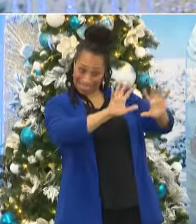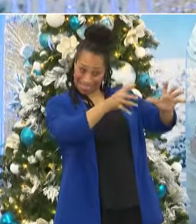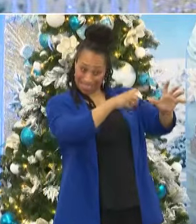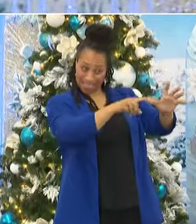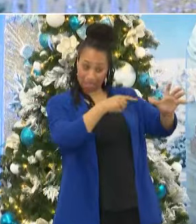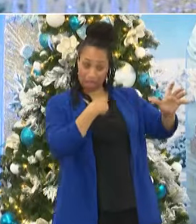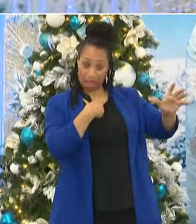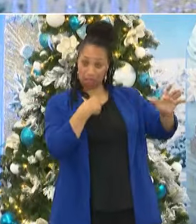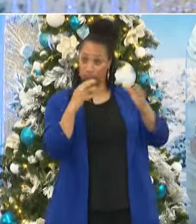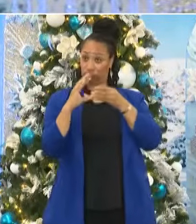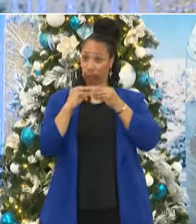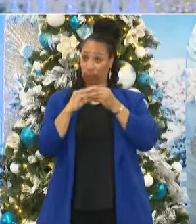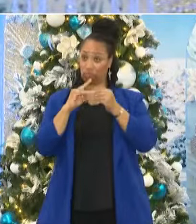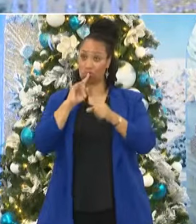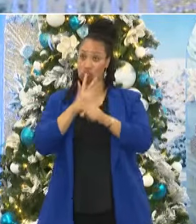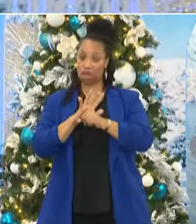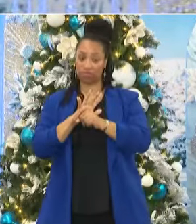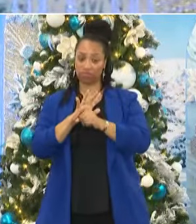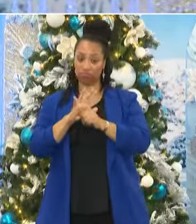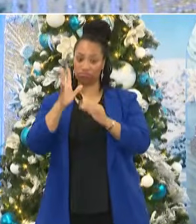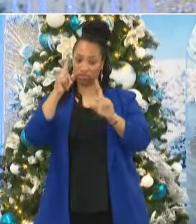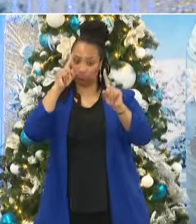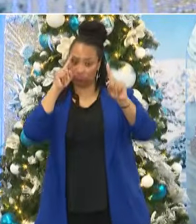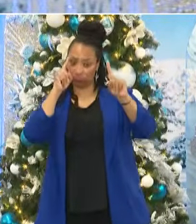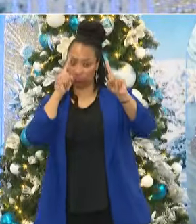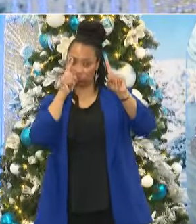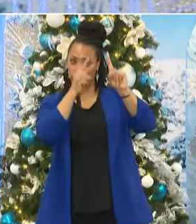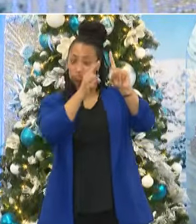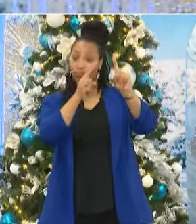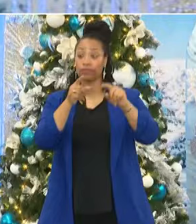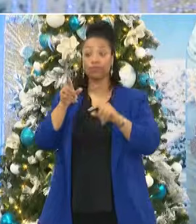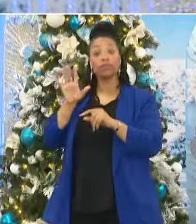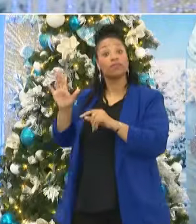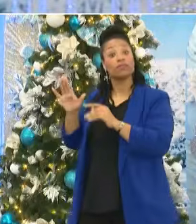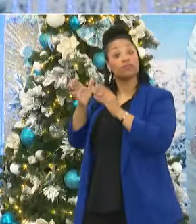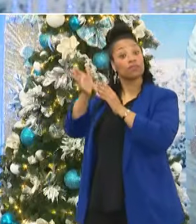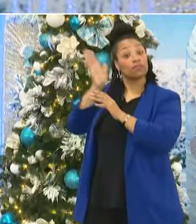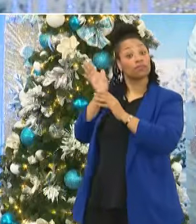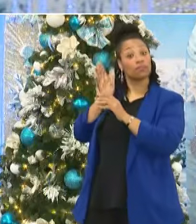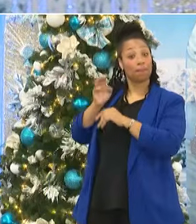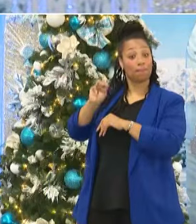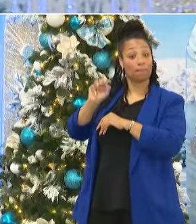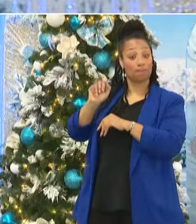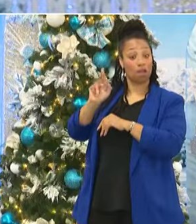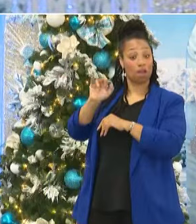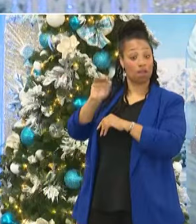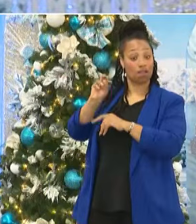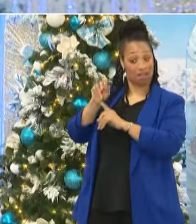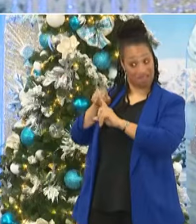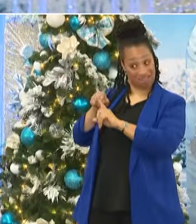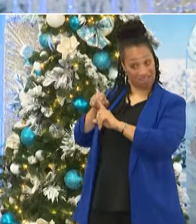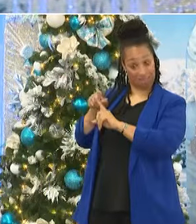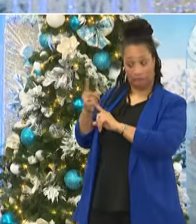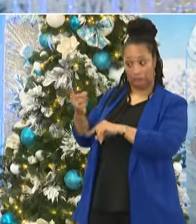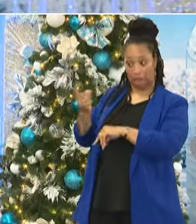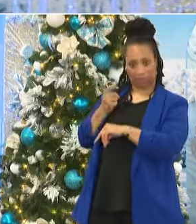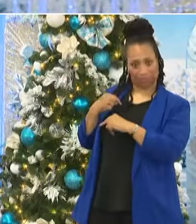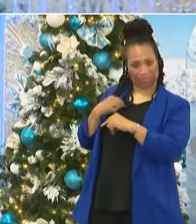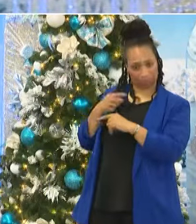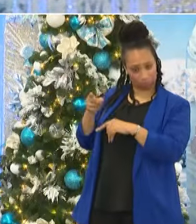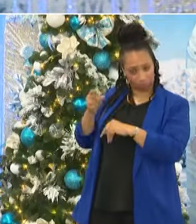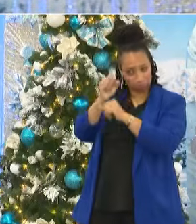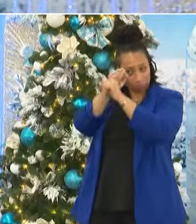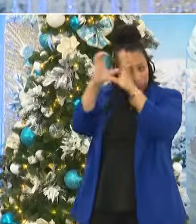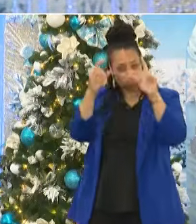Mayor Barry, because he told me, he said, you're going to be able to do more for Ward 8, Bowser, than I was able to do. And I